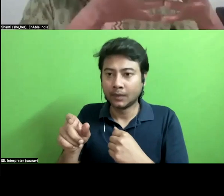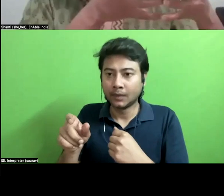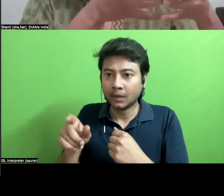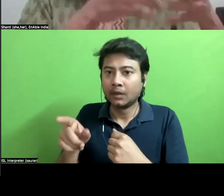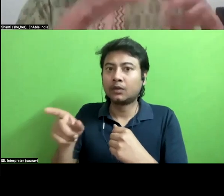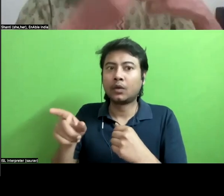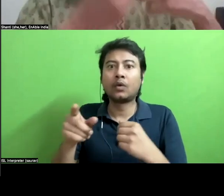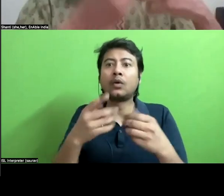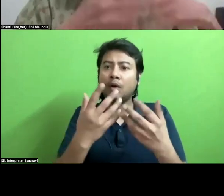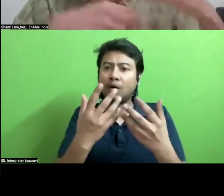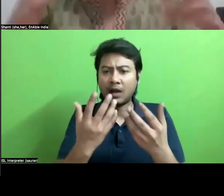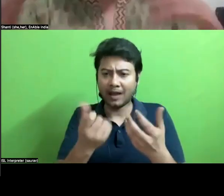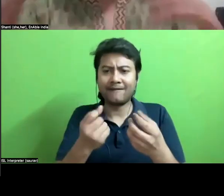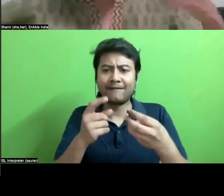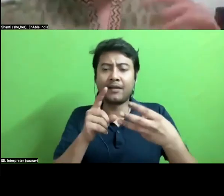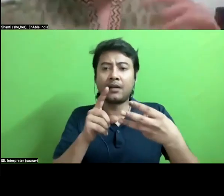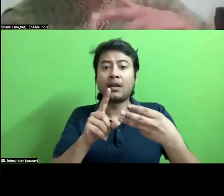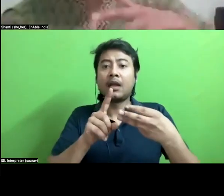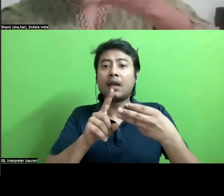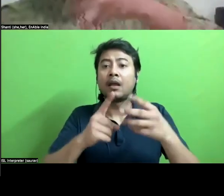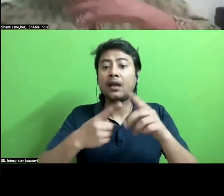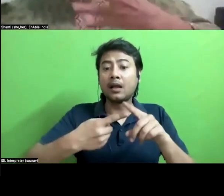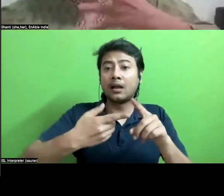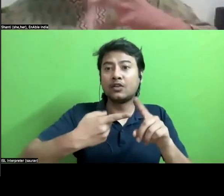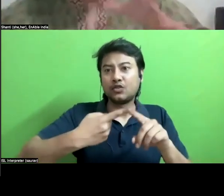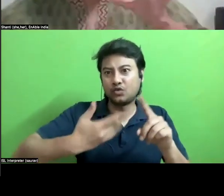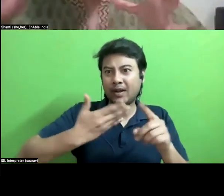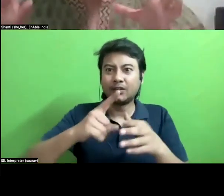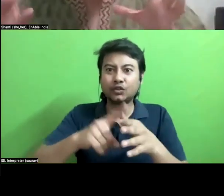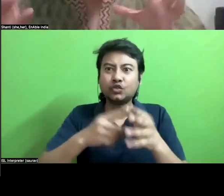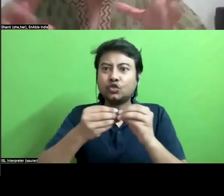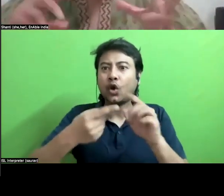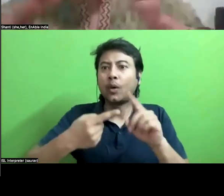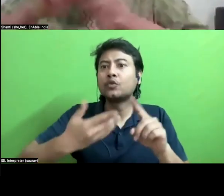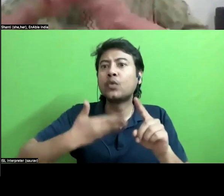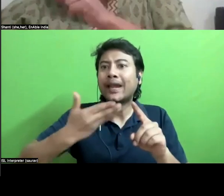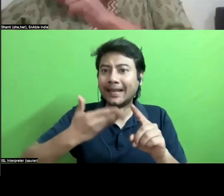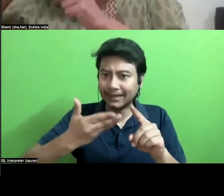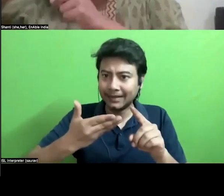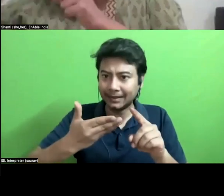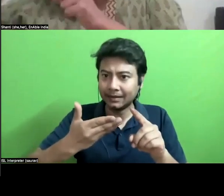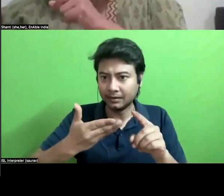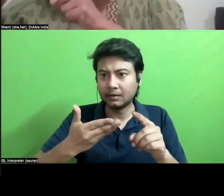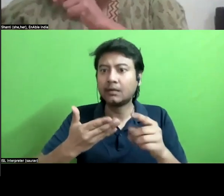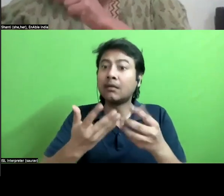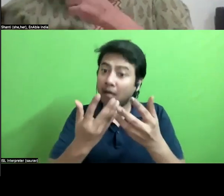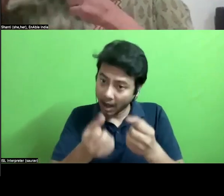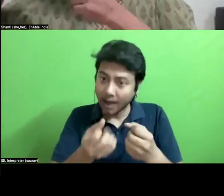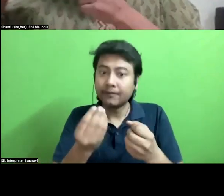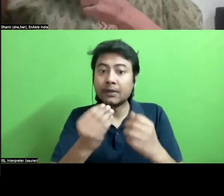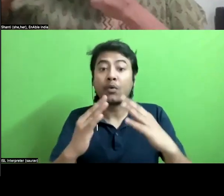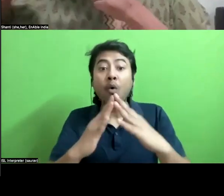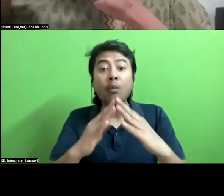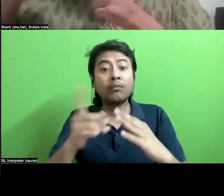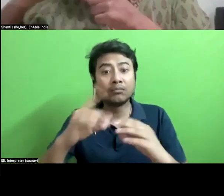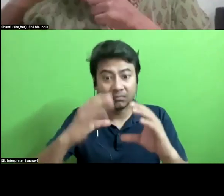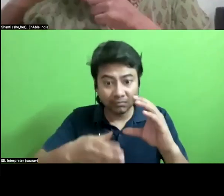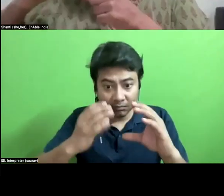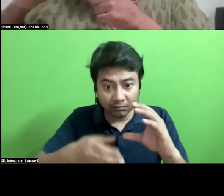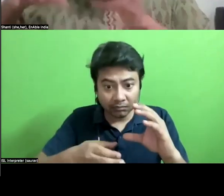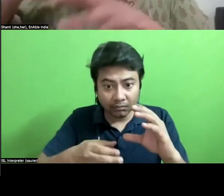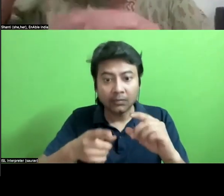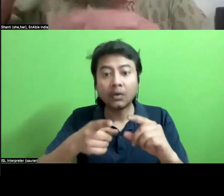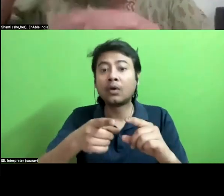employability training, they sit and discuss how they're going to take care of things in their own family. They think of the one aspect which their parents have never